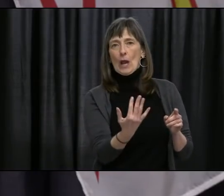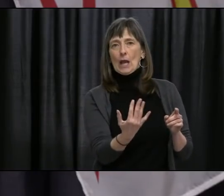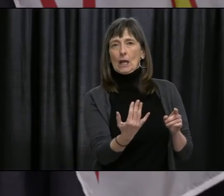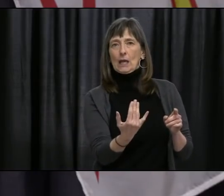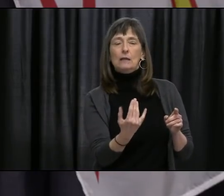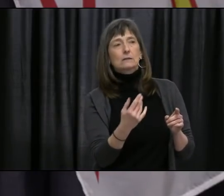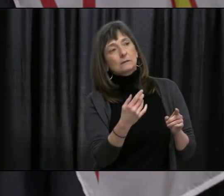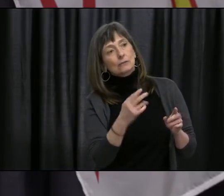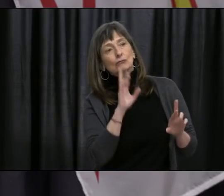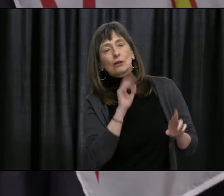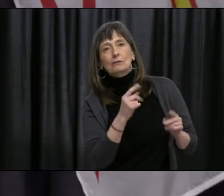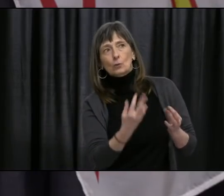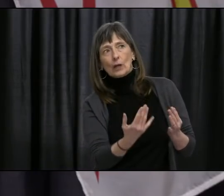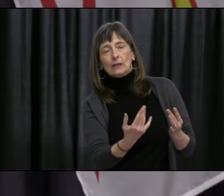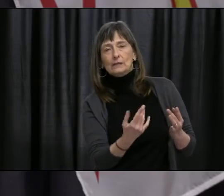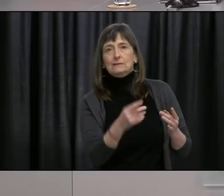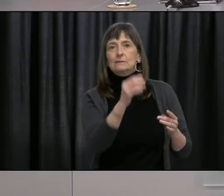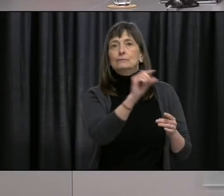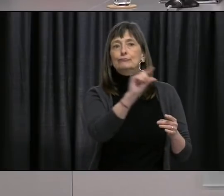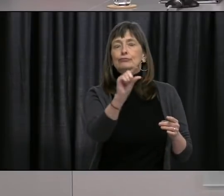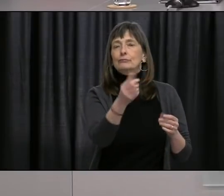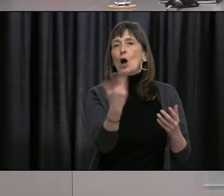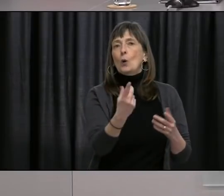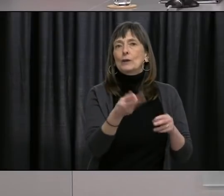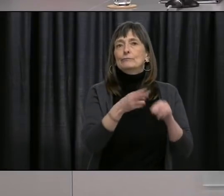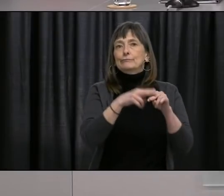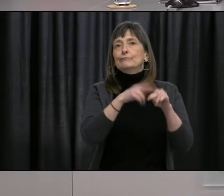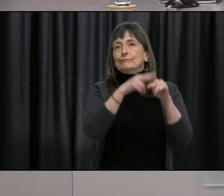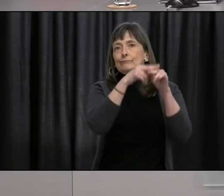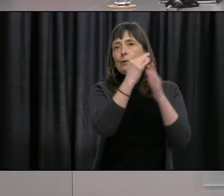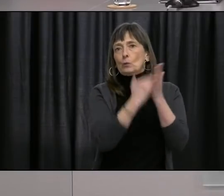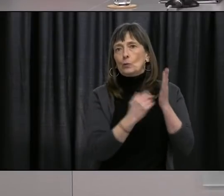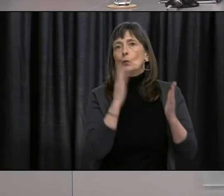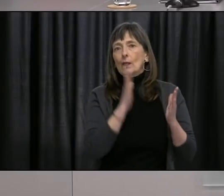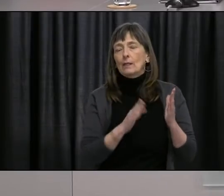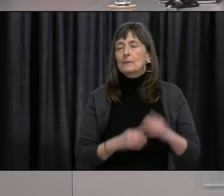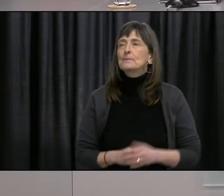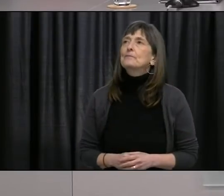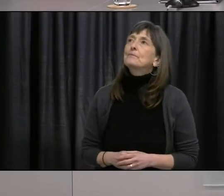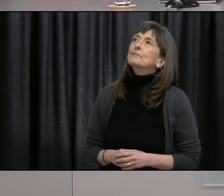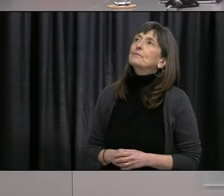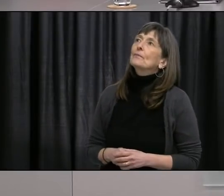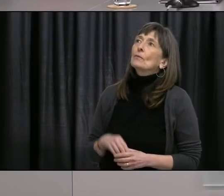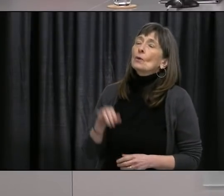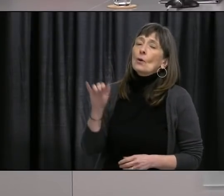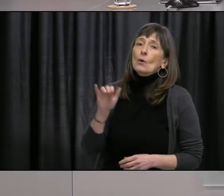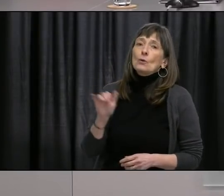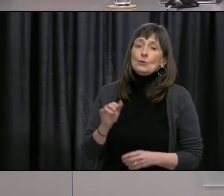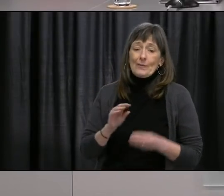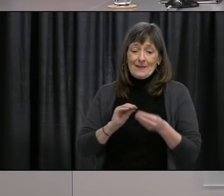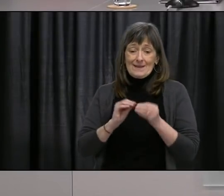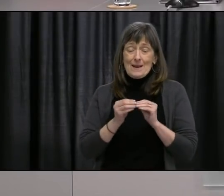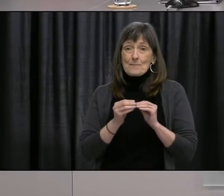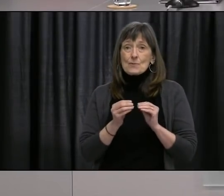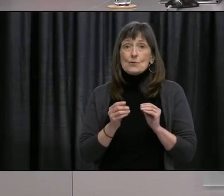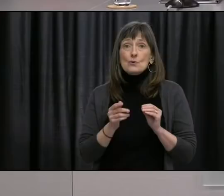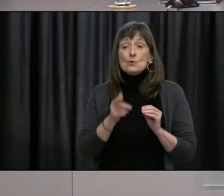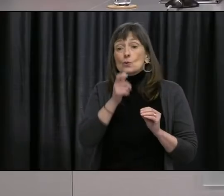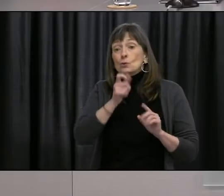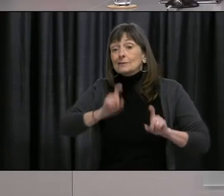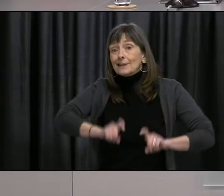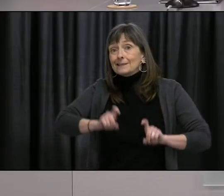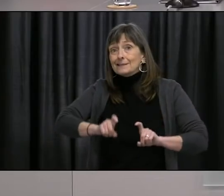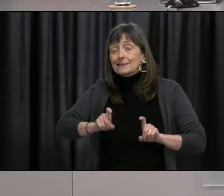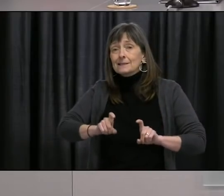very fluid number. No, for sure. The other thing, Kellyanne, is in actual fact, the number of patients